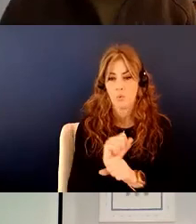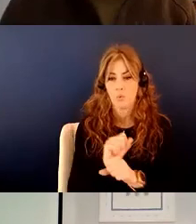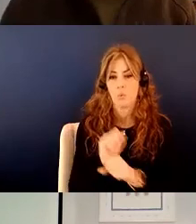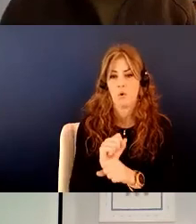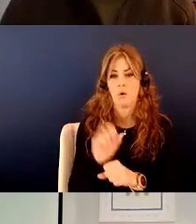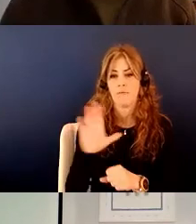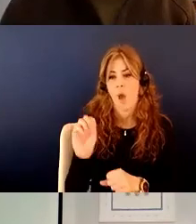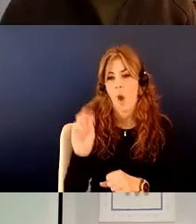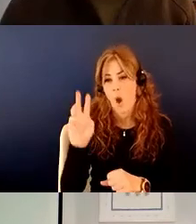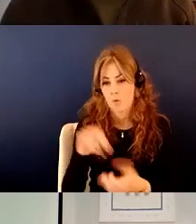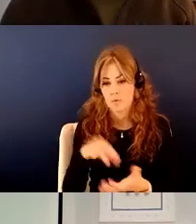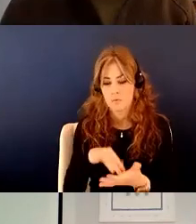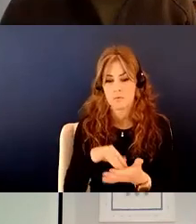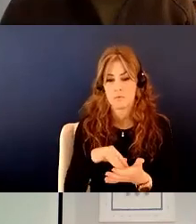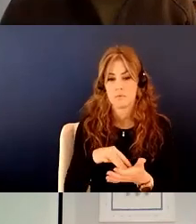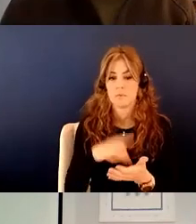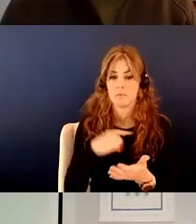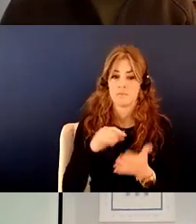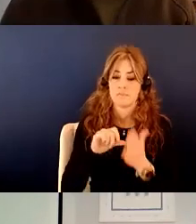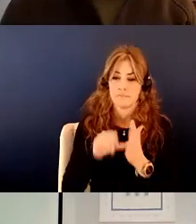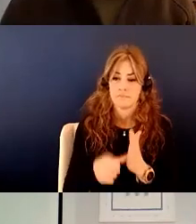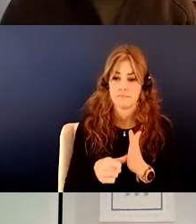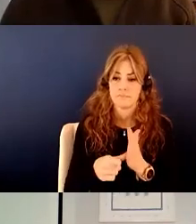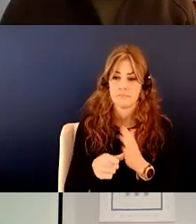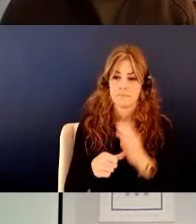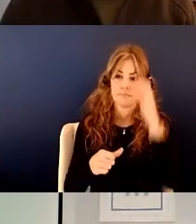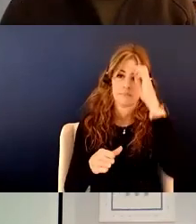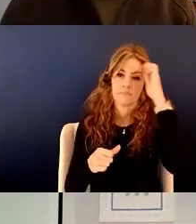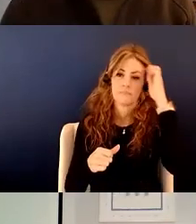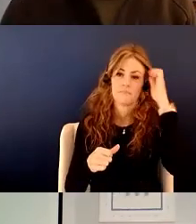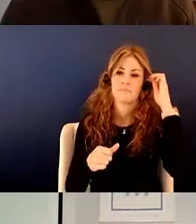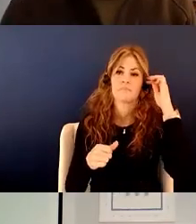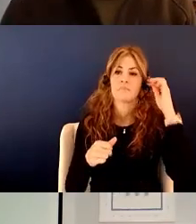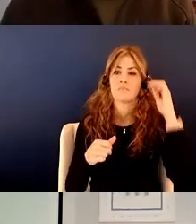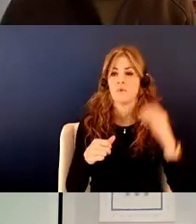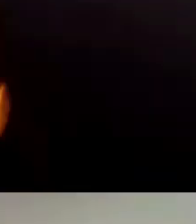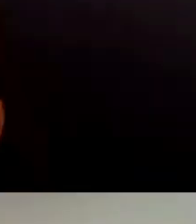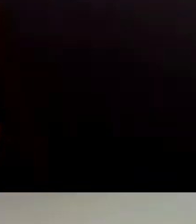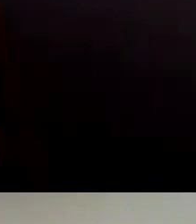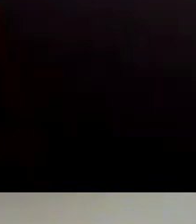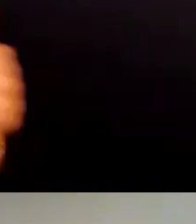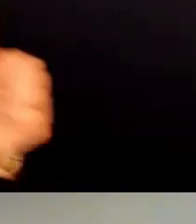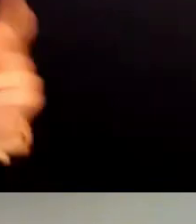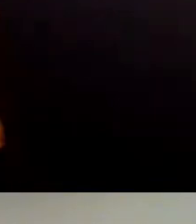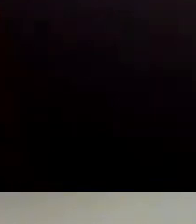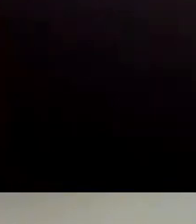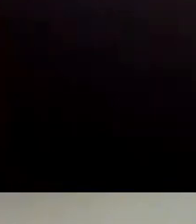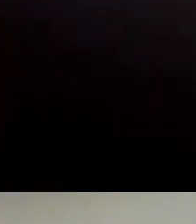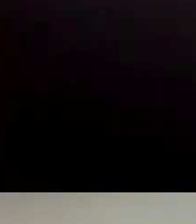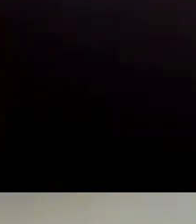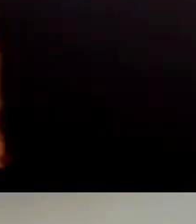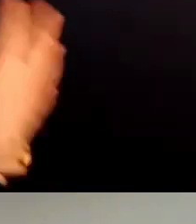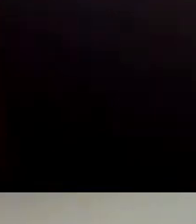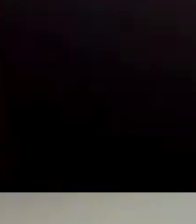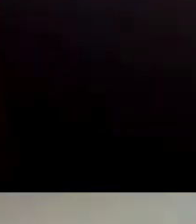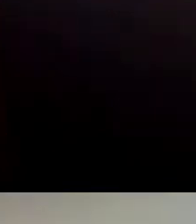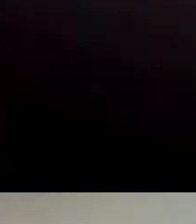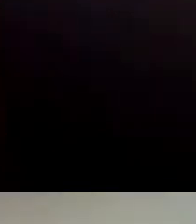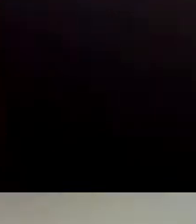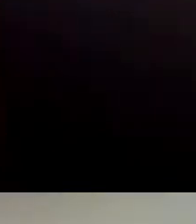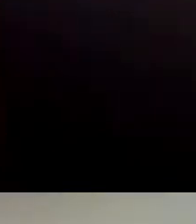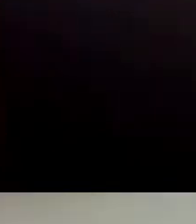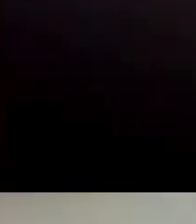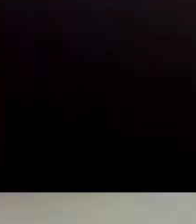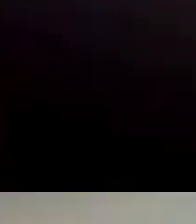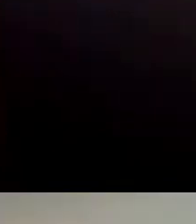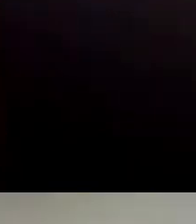studies. I'll emphasize that we will come back together in a meeting mode here to discuss